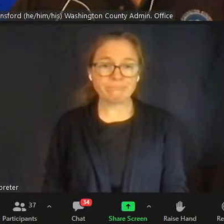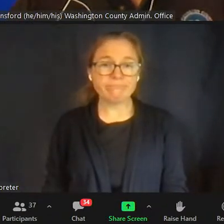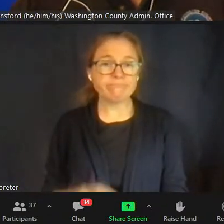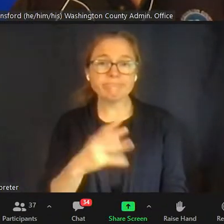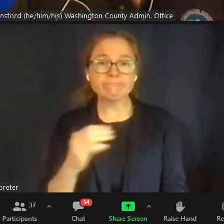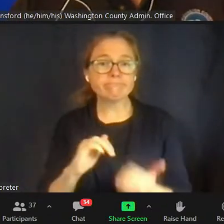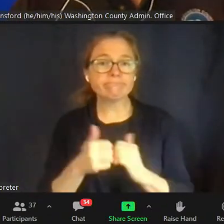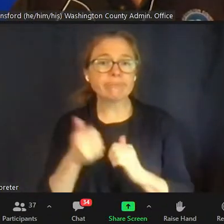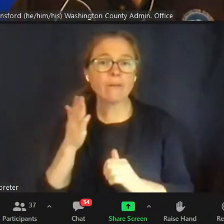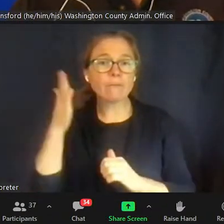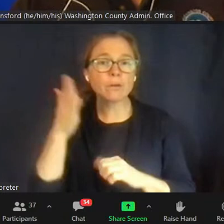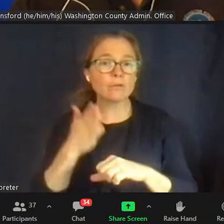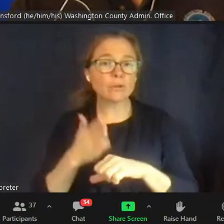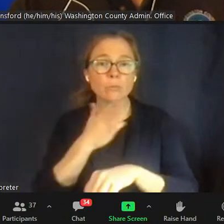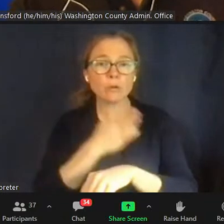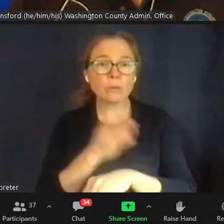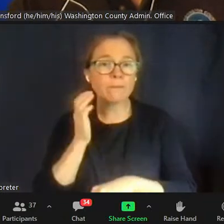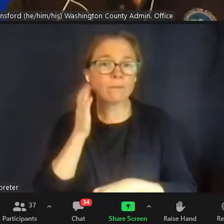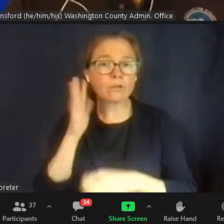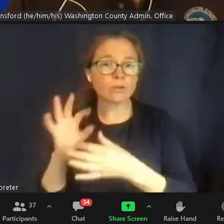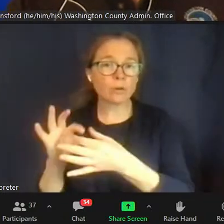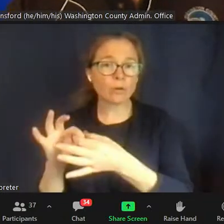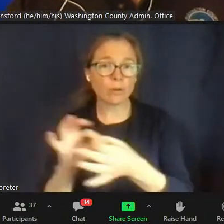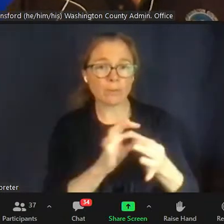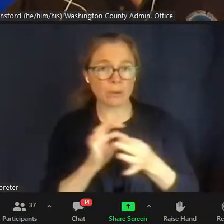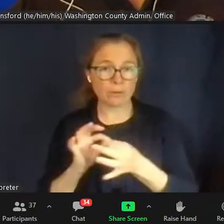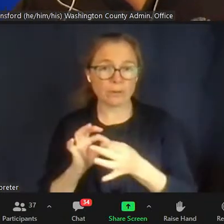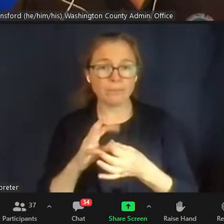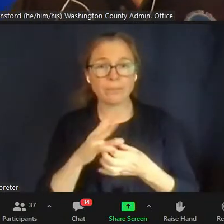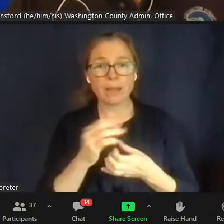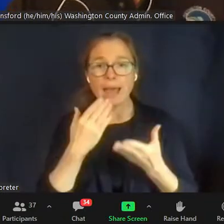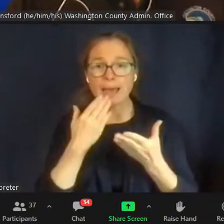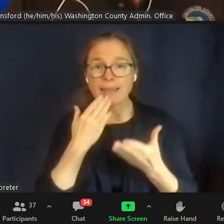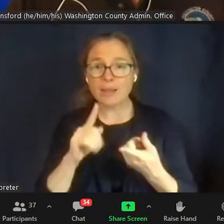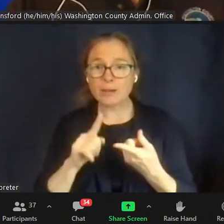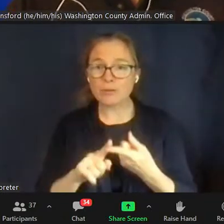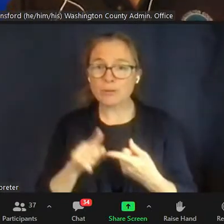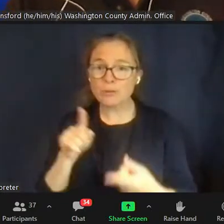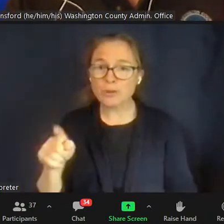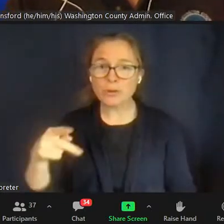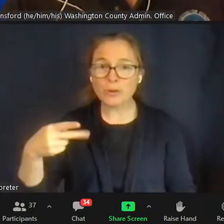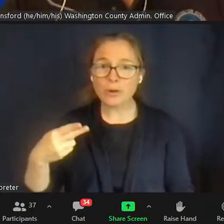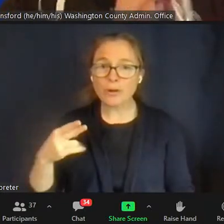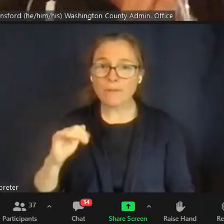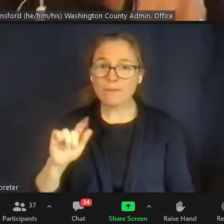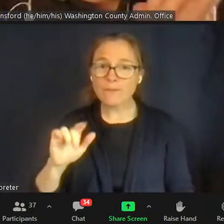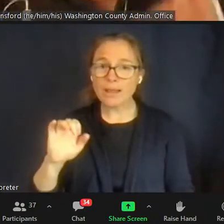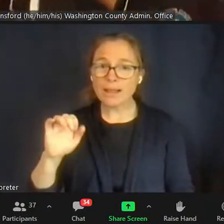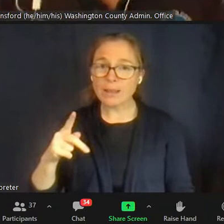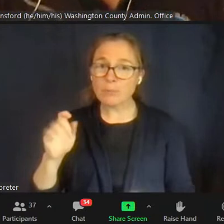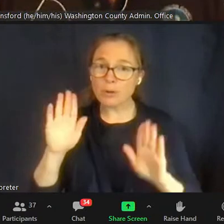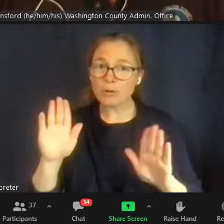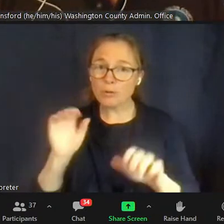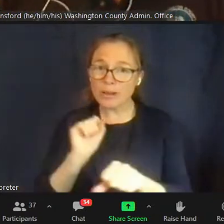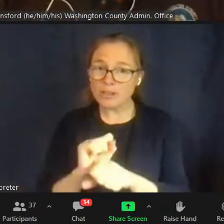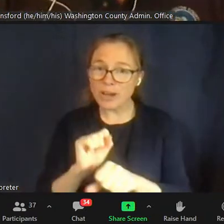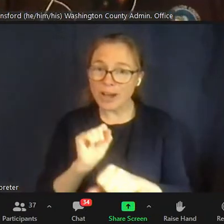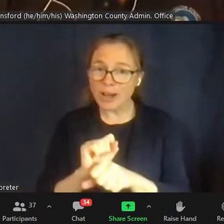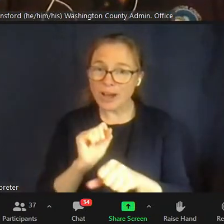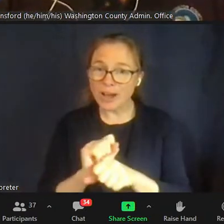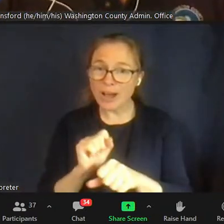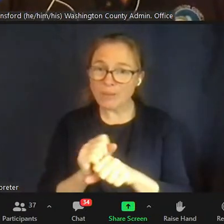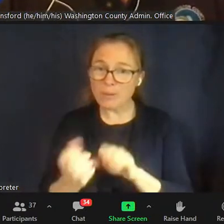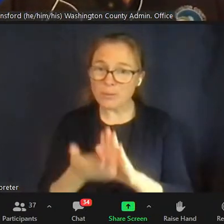and future collaborations. I want to extend my thanks to you, Philip. You did a great job moderating this, and I really